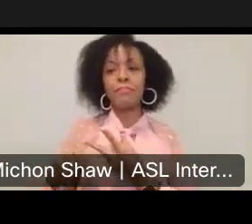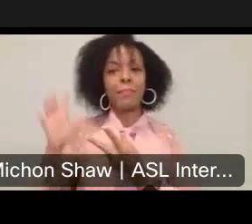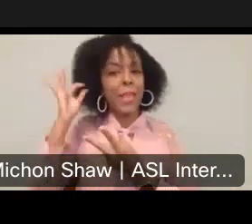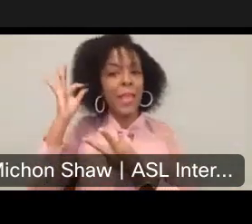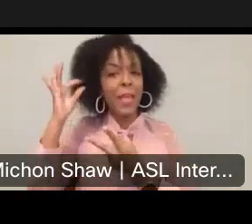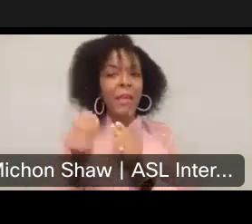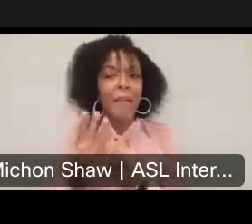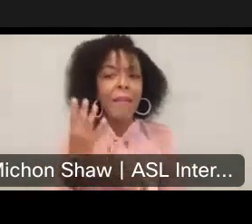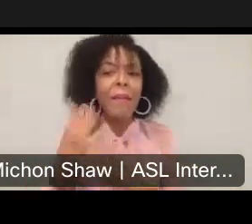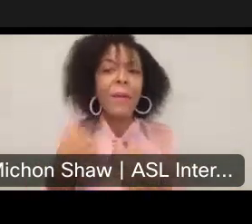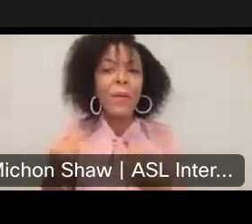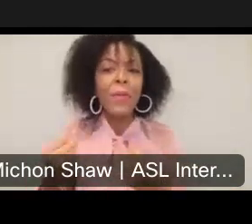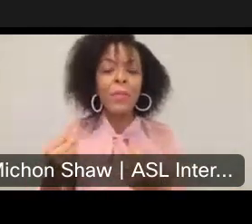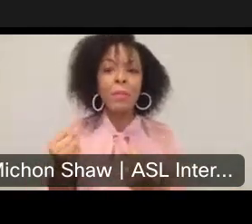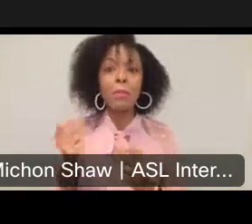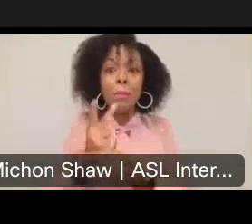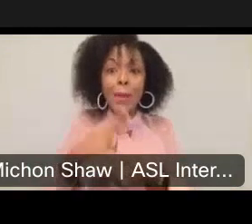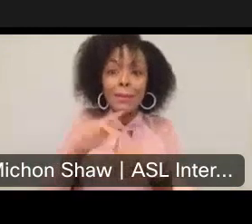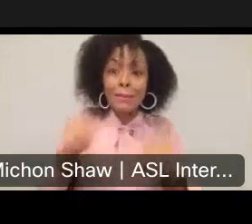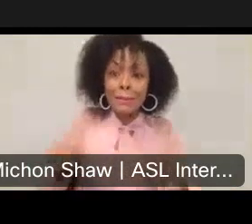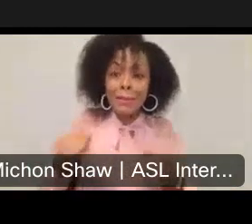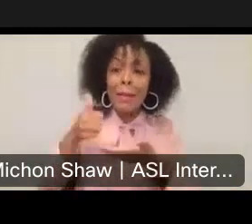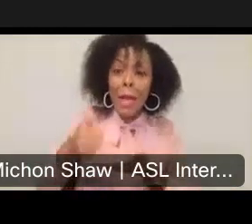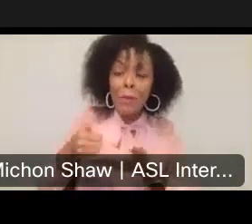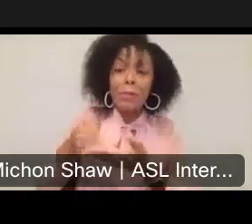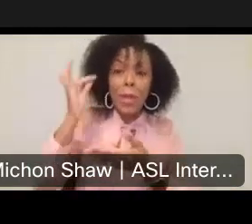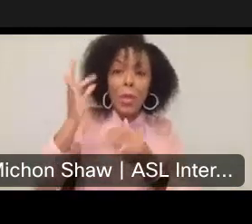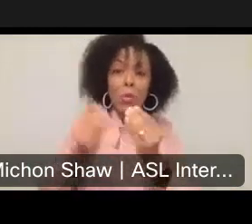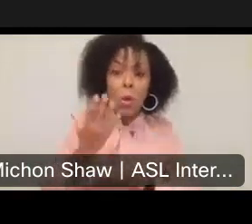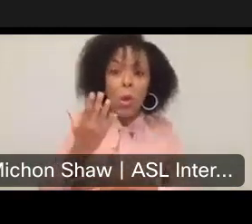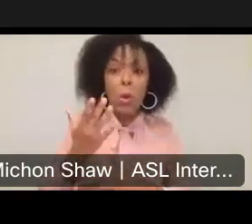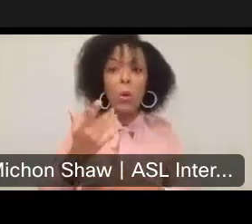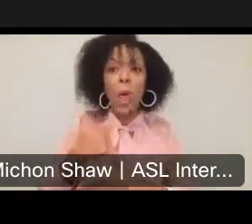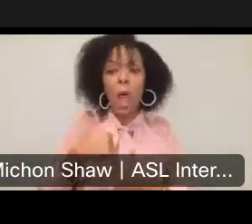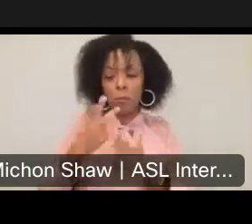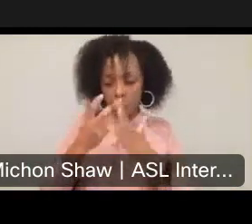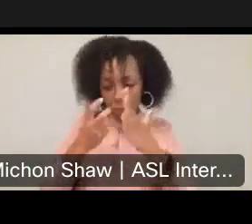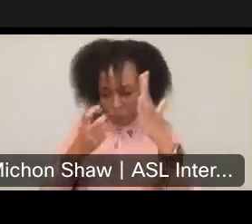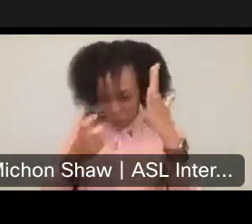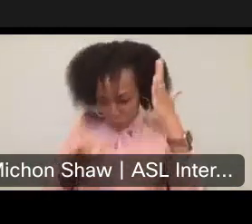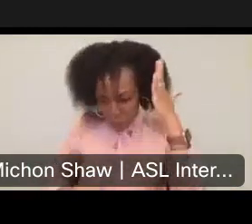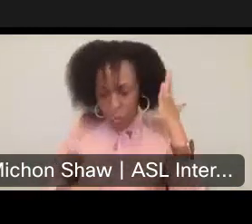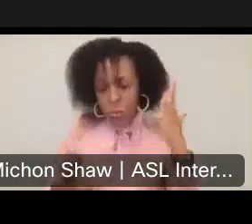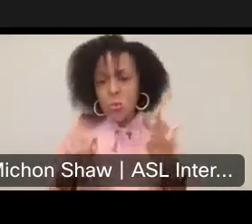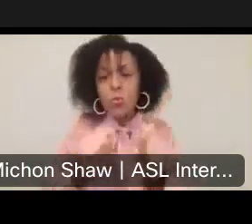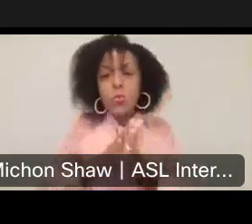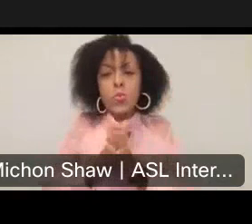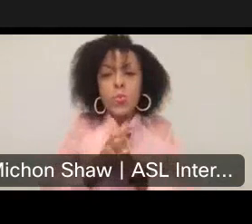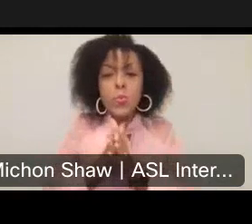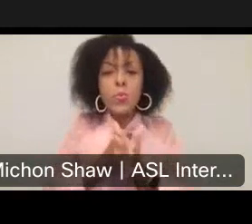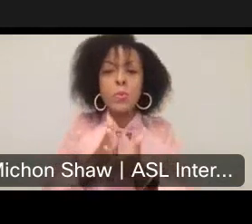can help you do that, you know, I just got more and more engrossed, more and more enthused. And of course, that eventually led